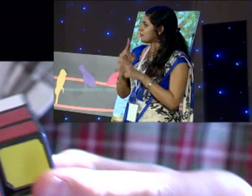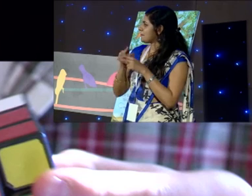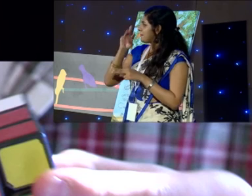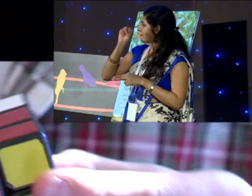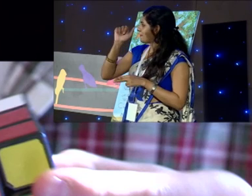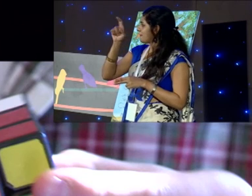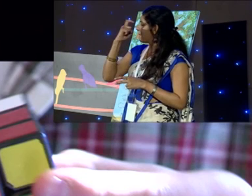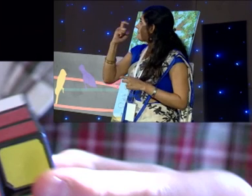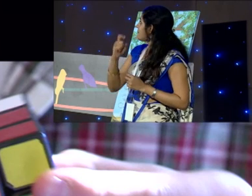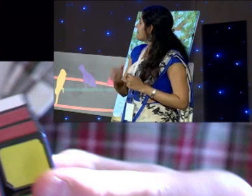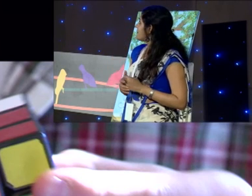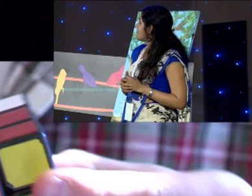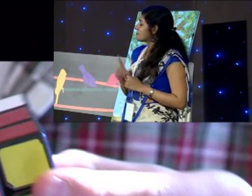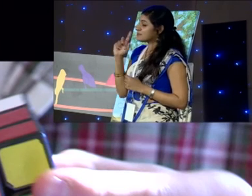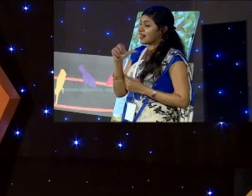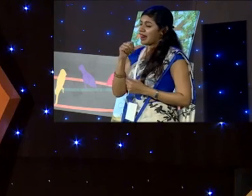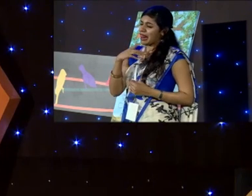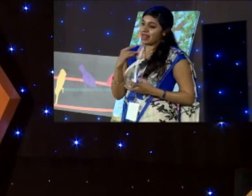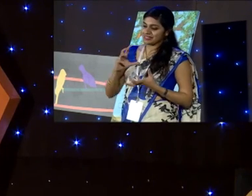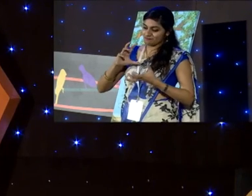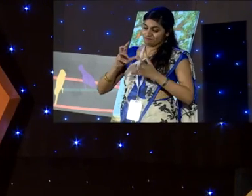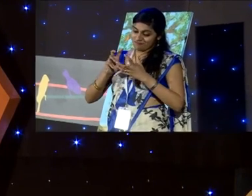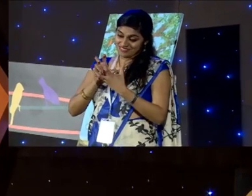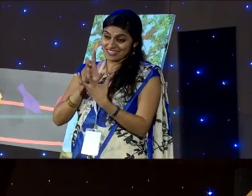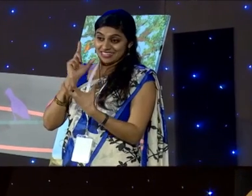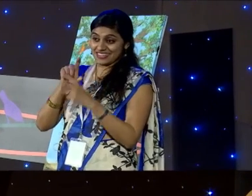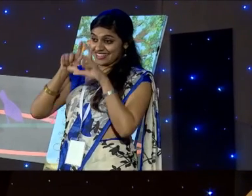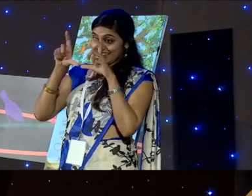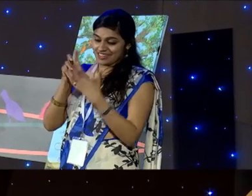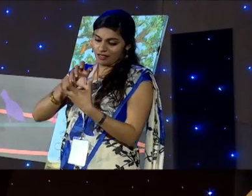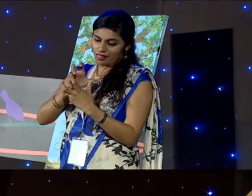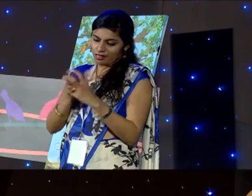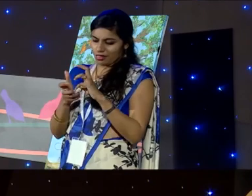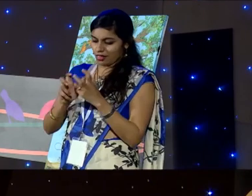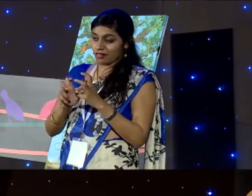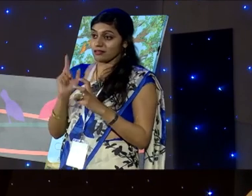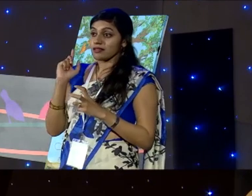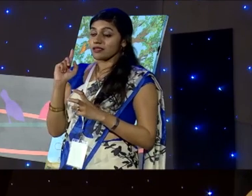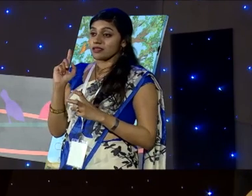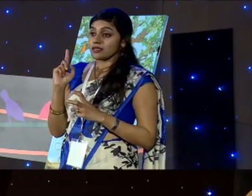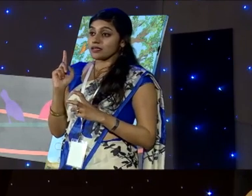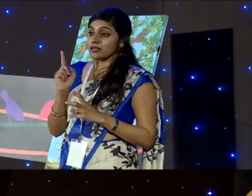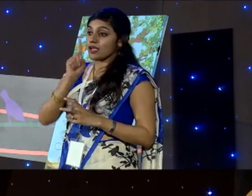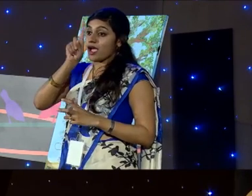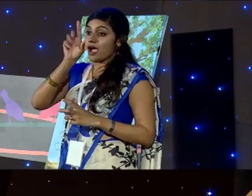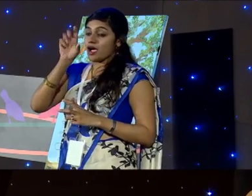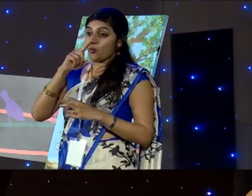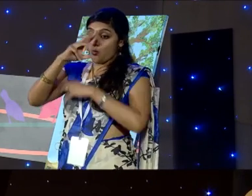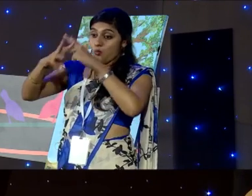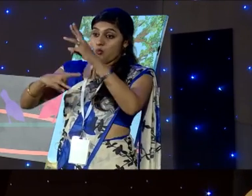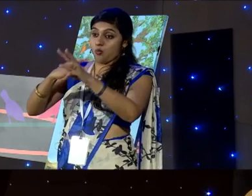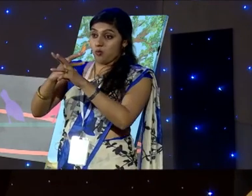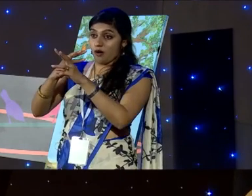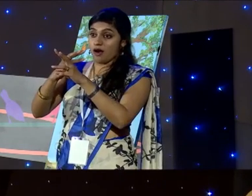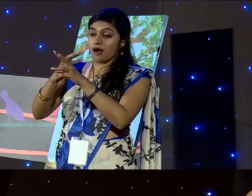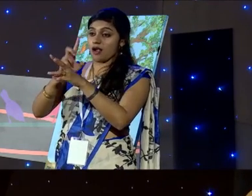has a fascination with the Rubik Cube, and he is listed in the top 100 players of the Rubik